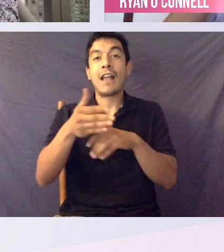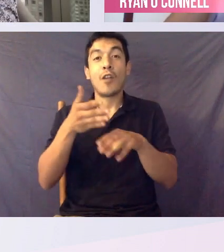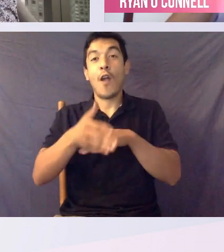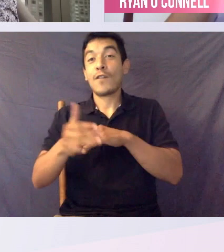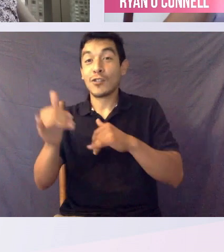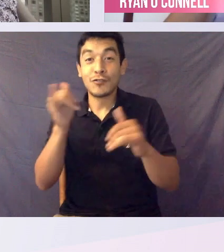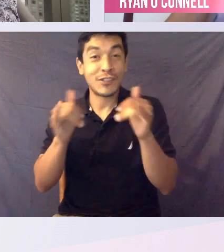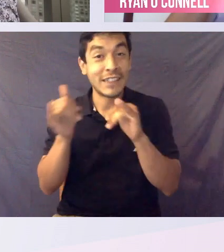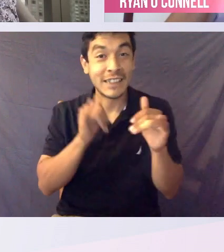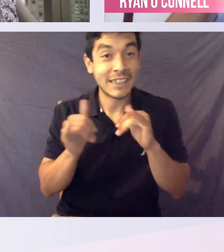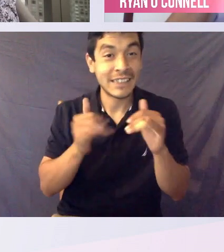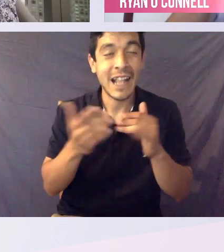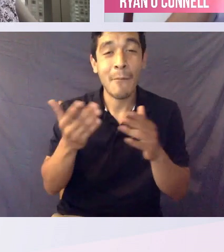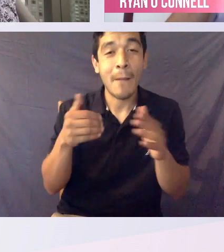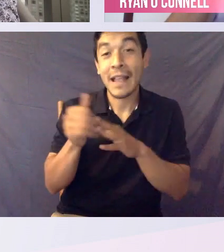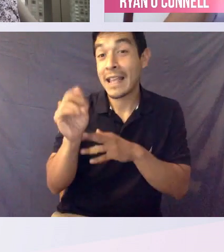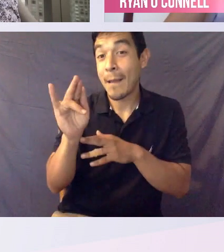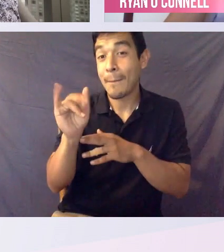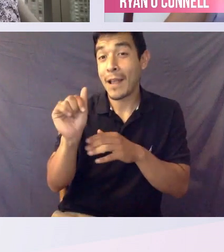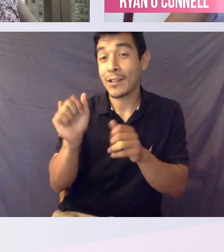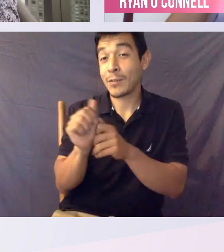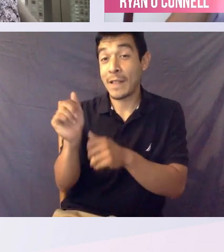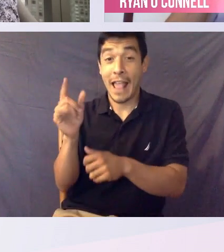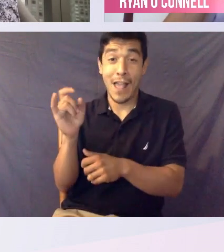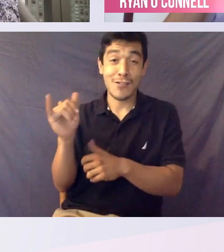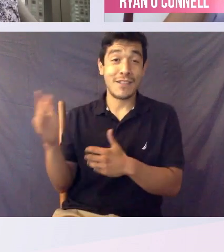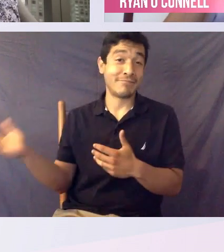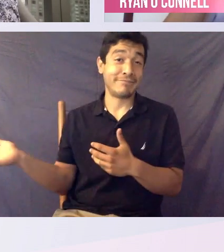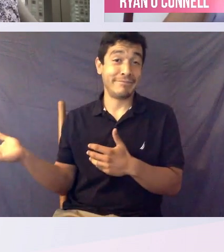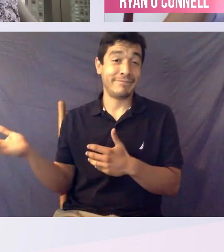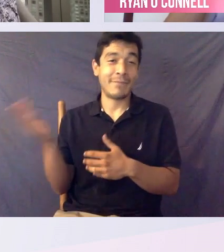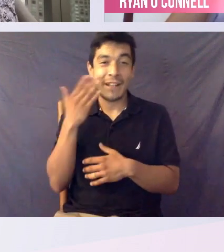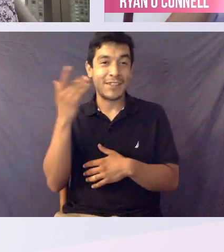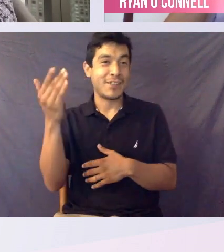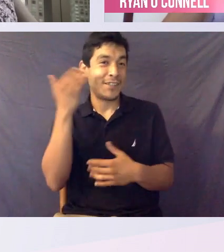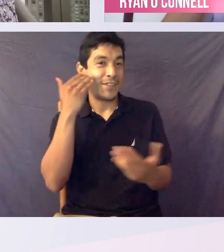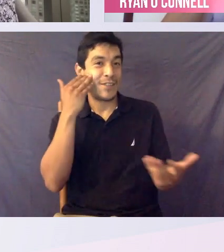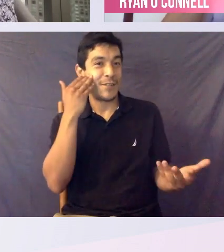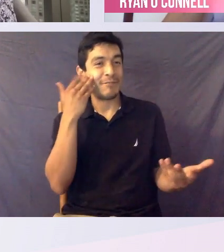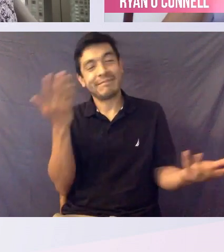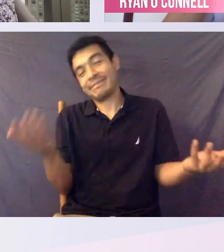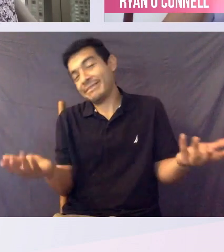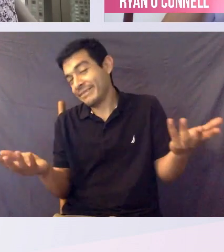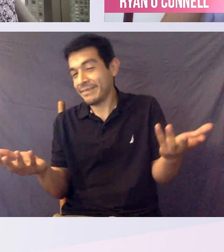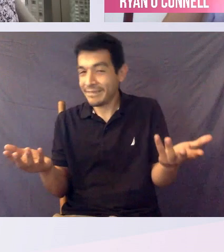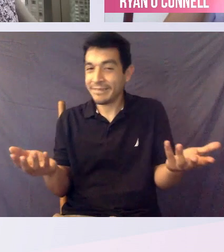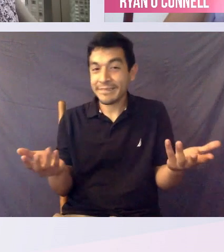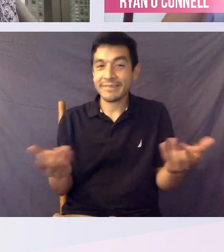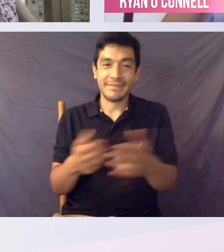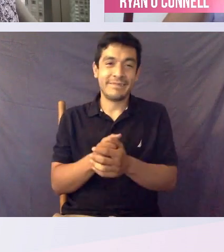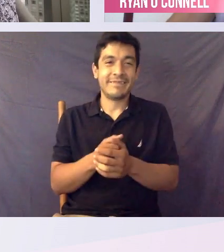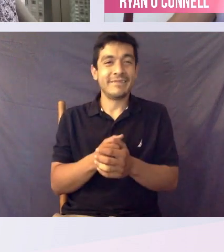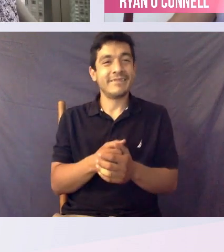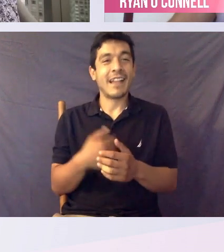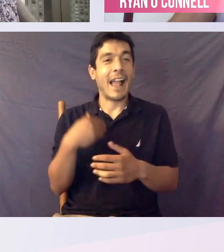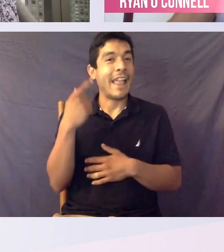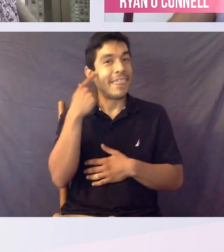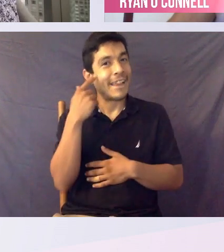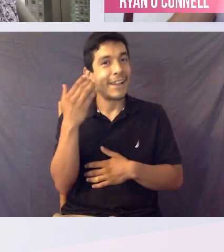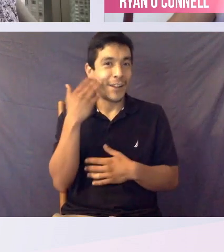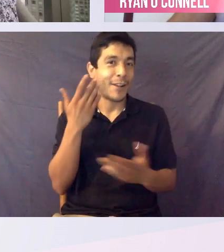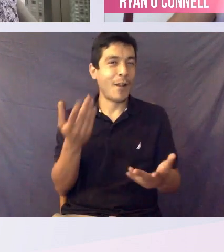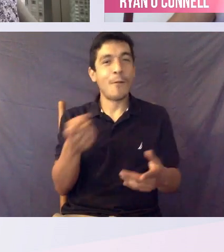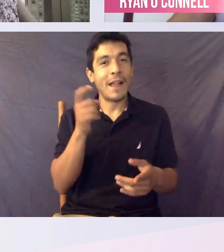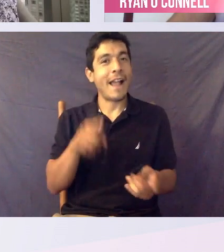perhaps in Paris with Ashley, just because she's, you know. Done. Totally. I think it's all, you know, we got to go to